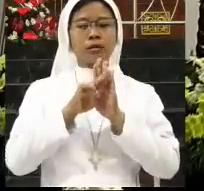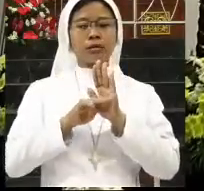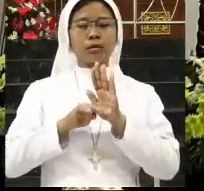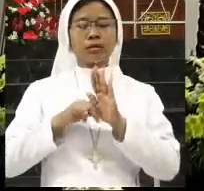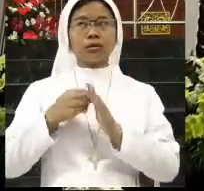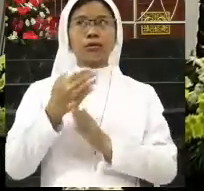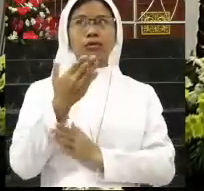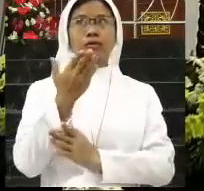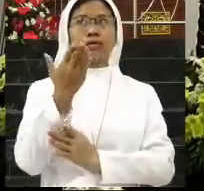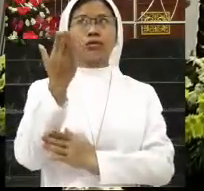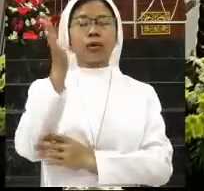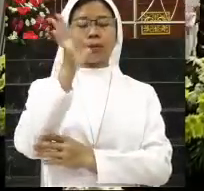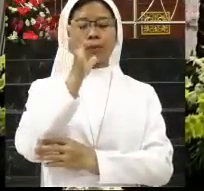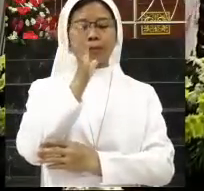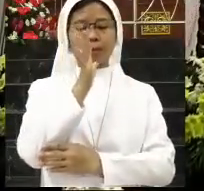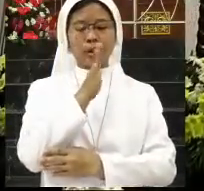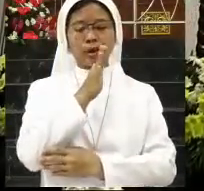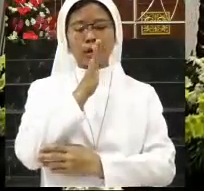ina